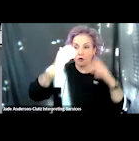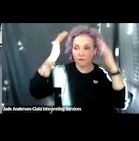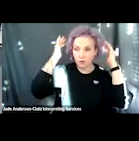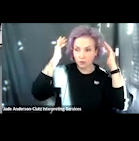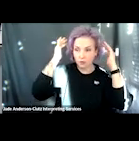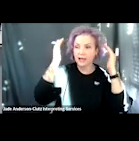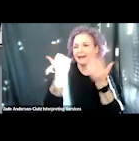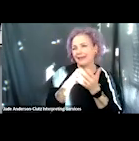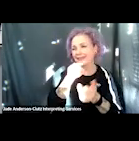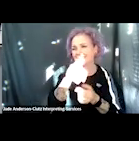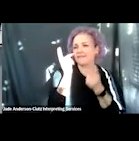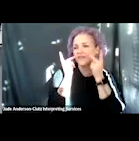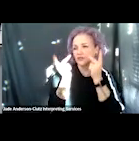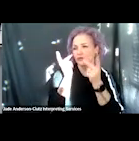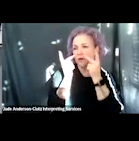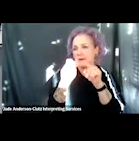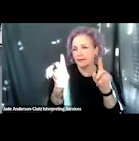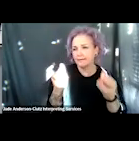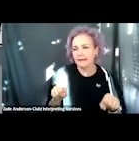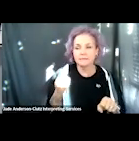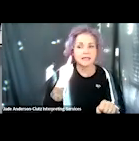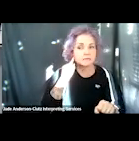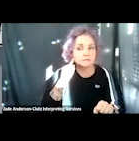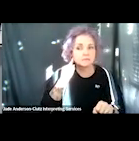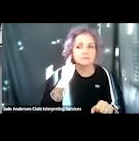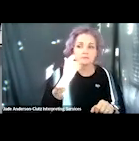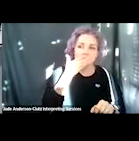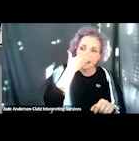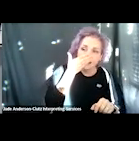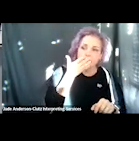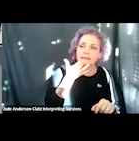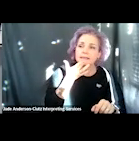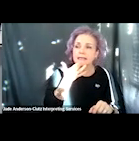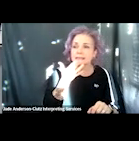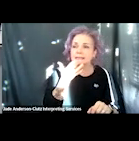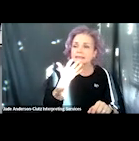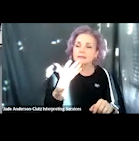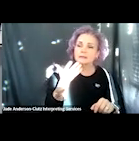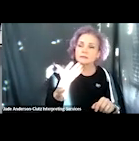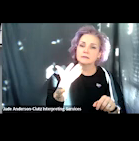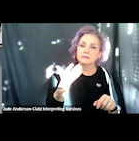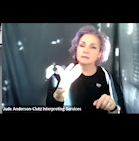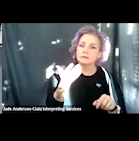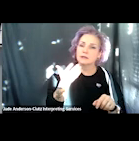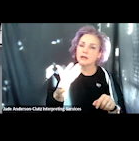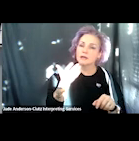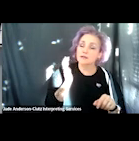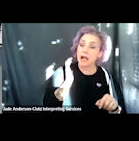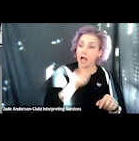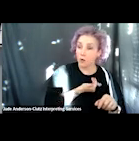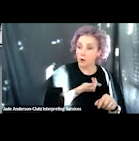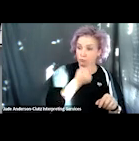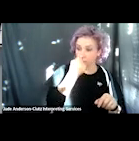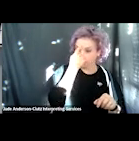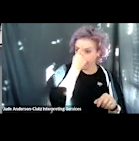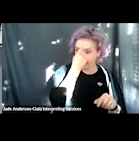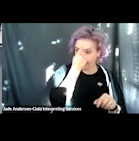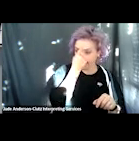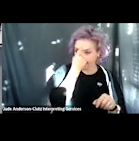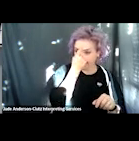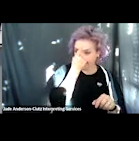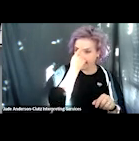auditory, it can be of various different modalities. Our brain actually has processes that help us filter